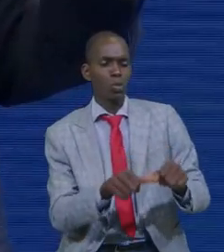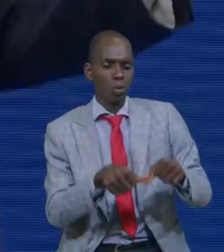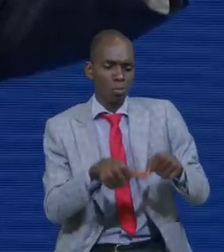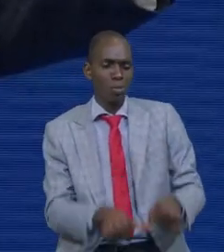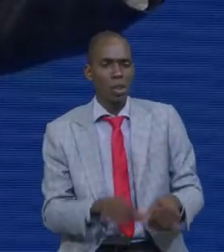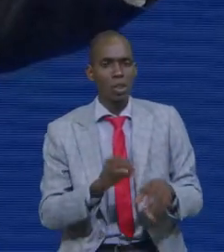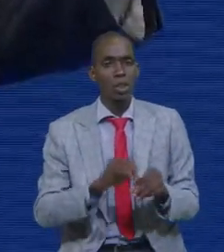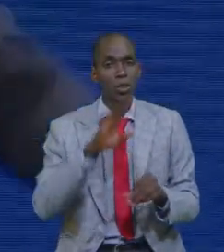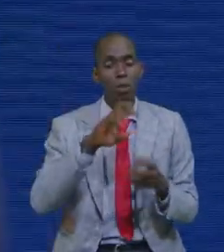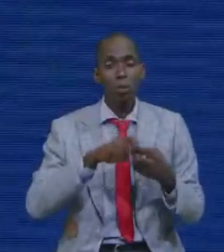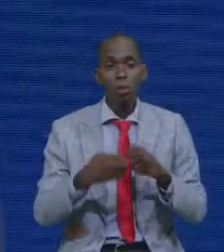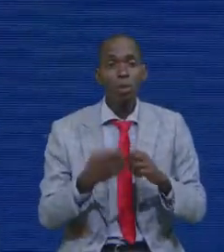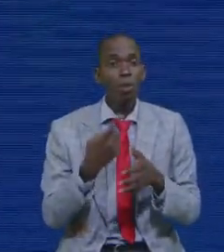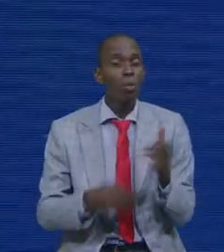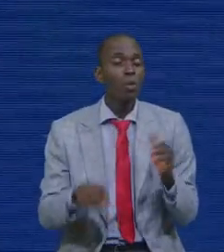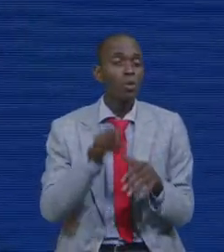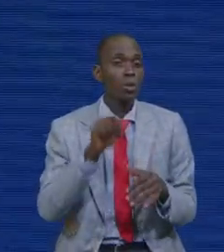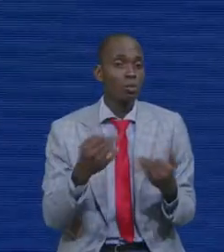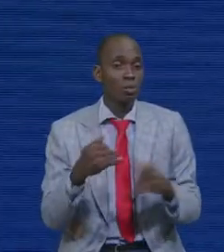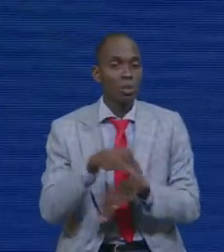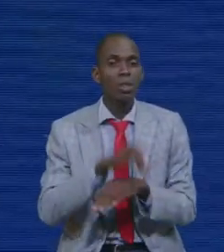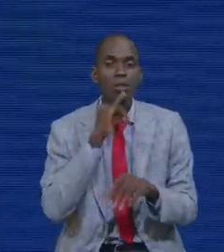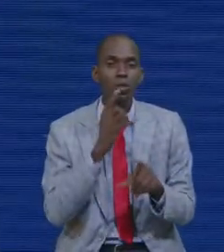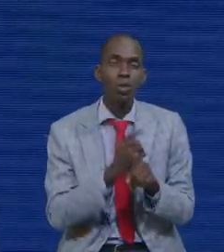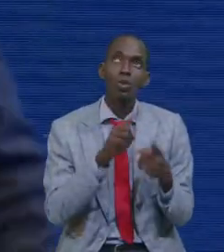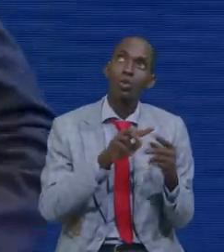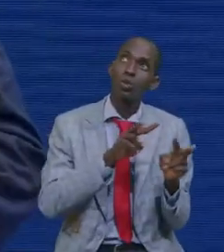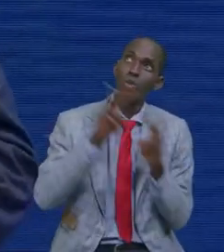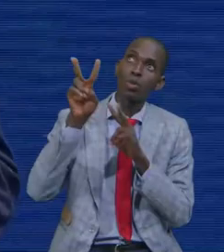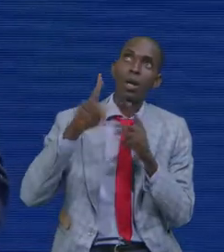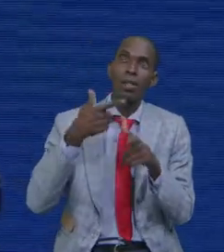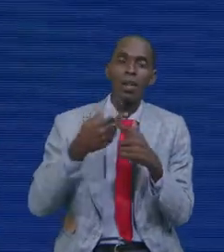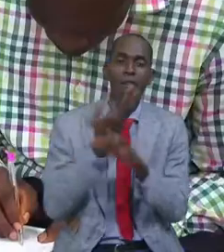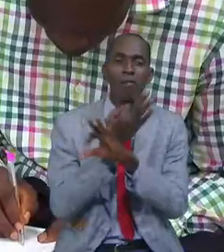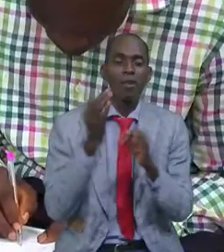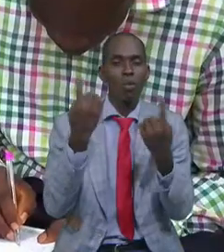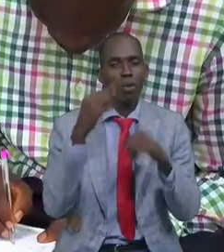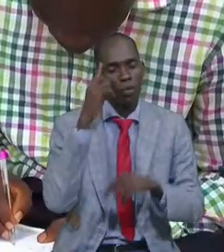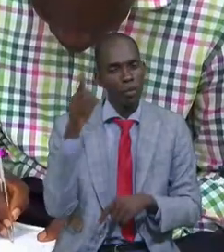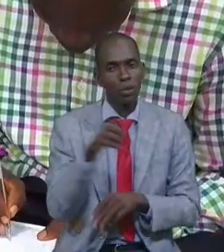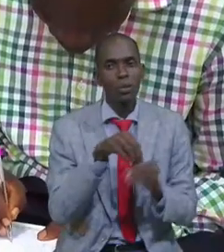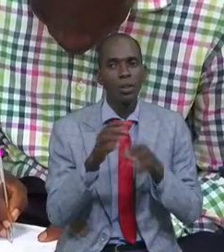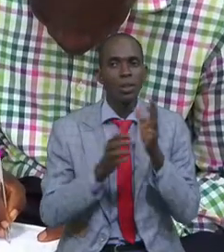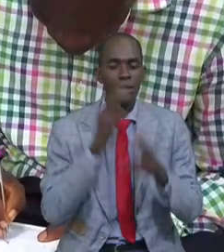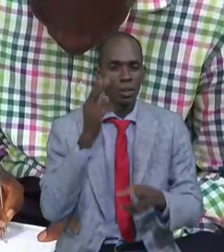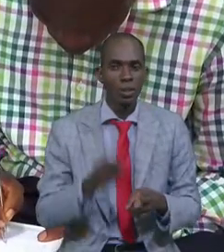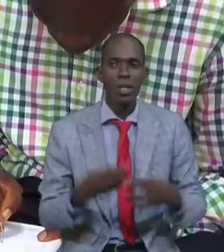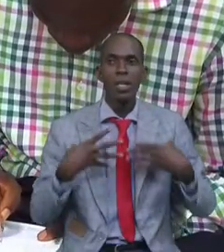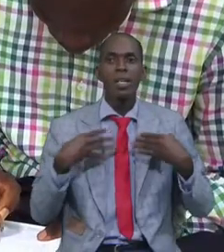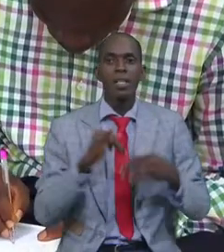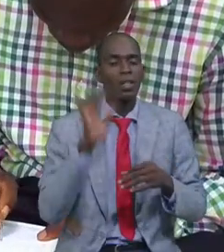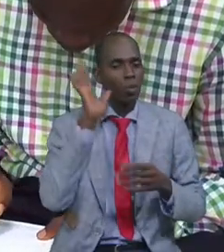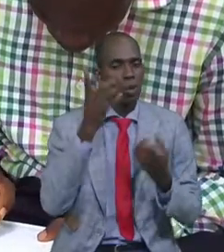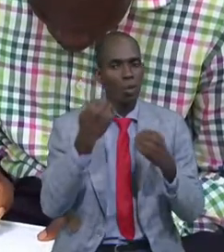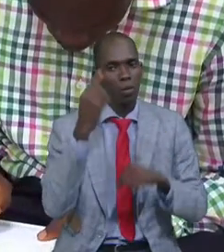you need to do tonight is look. Emancipation will come for you. Healing will come for